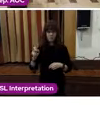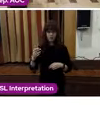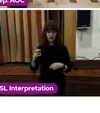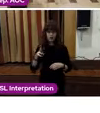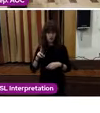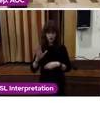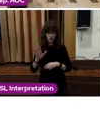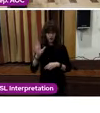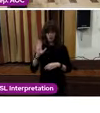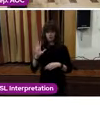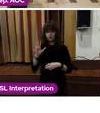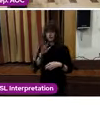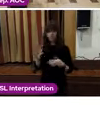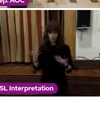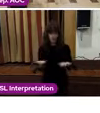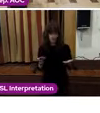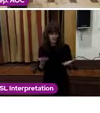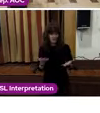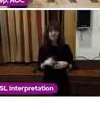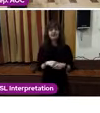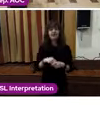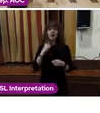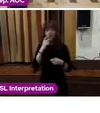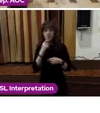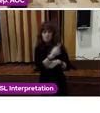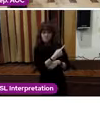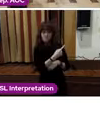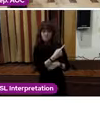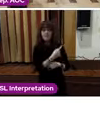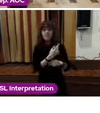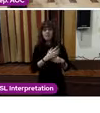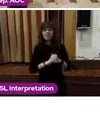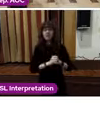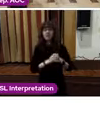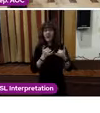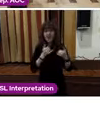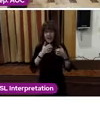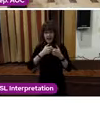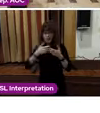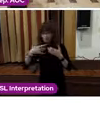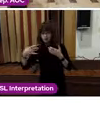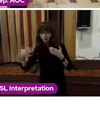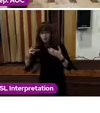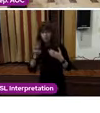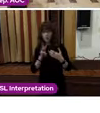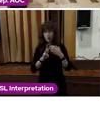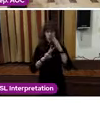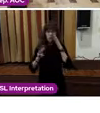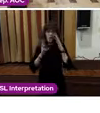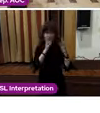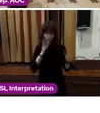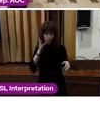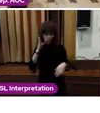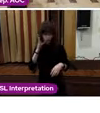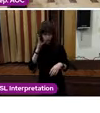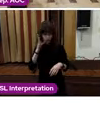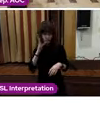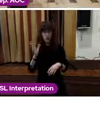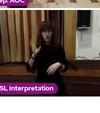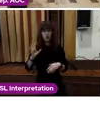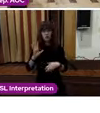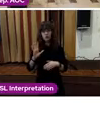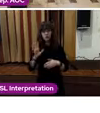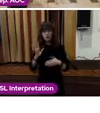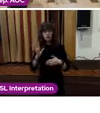is where we're at, this is Parkchester. Our district now goes out to West Farms. It used to stop right